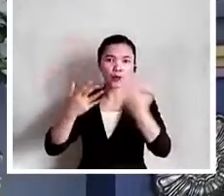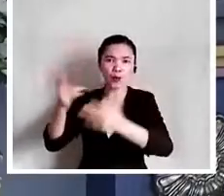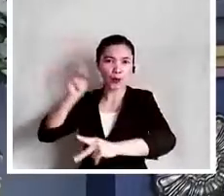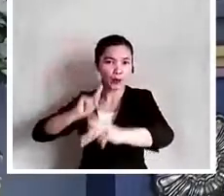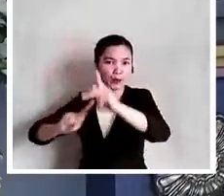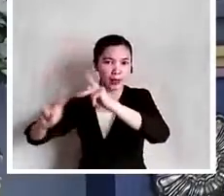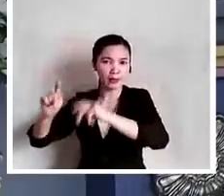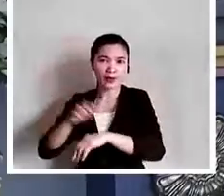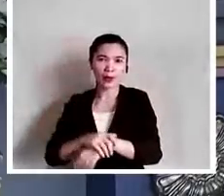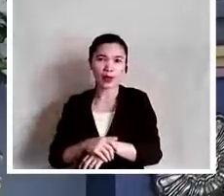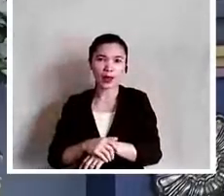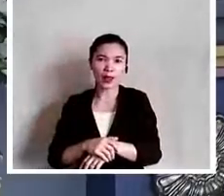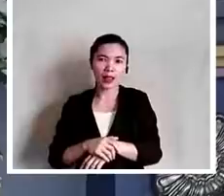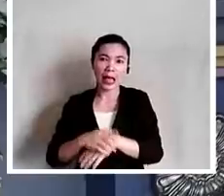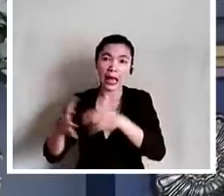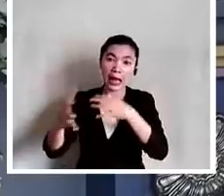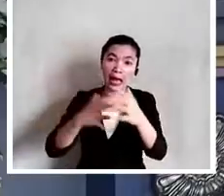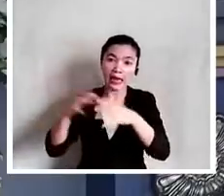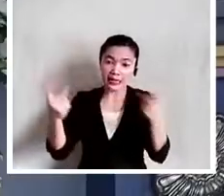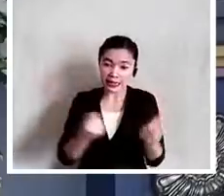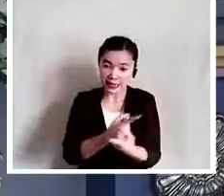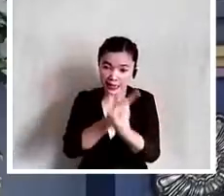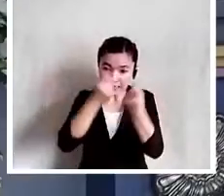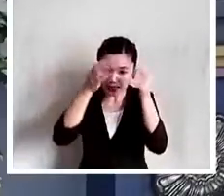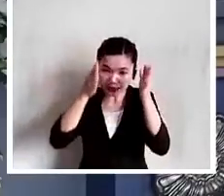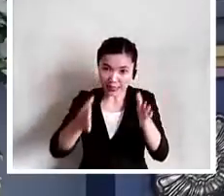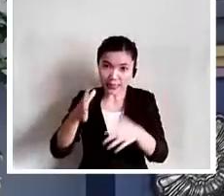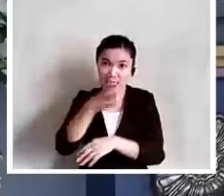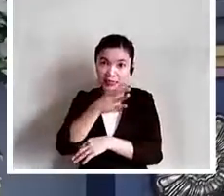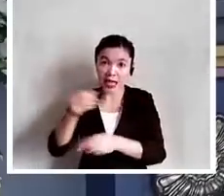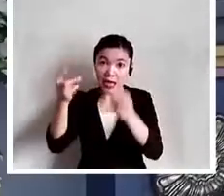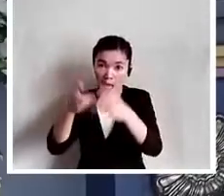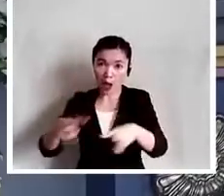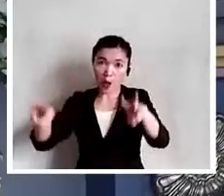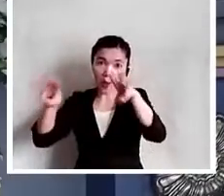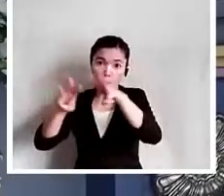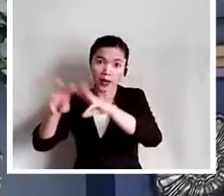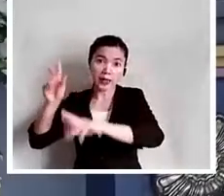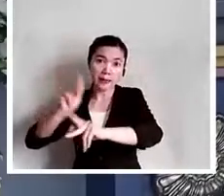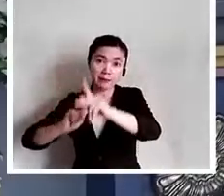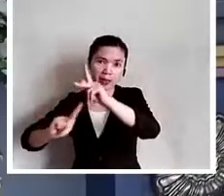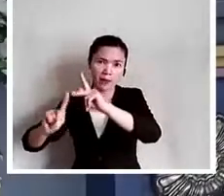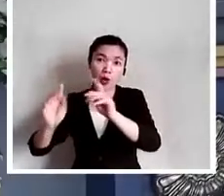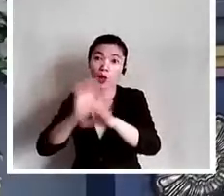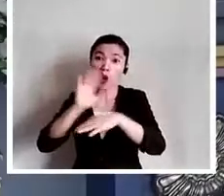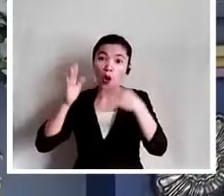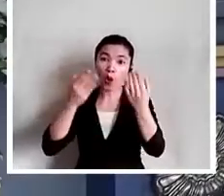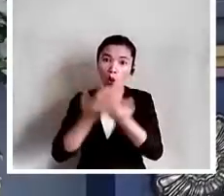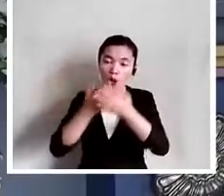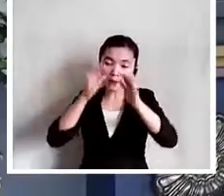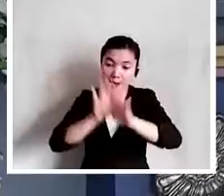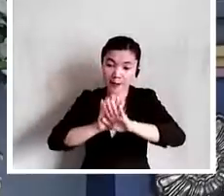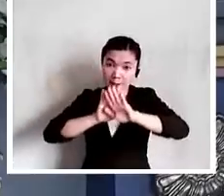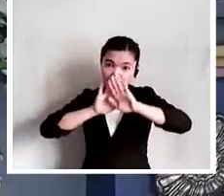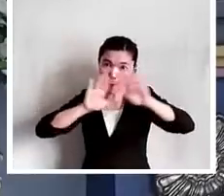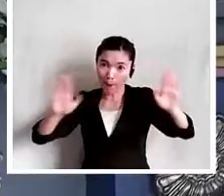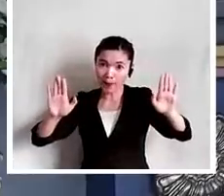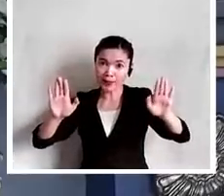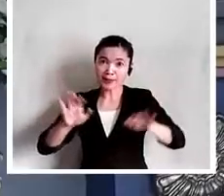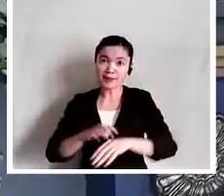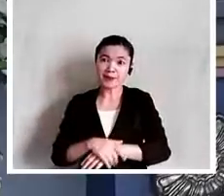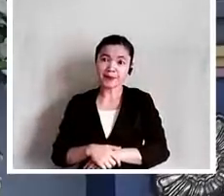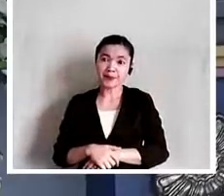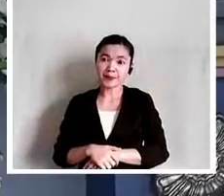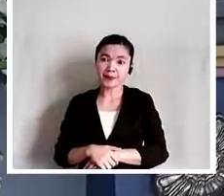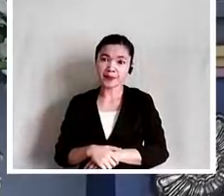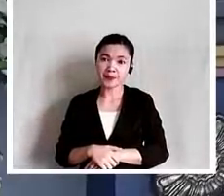unworthy. No? Bisan sa atong mga nakita na itong seemingly unworthy, still, the